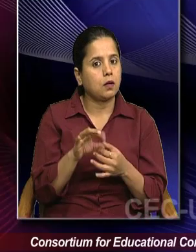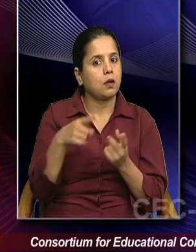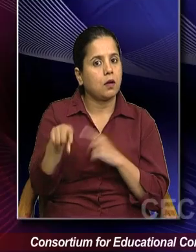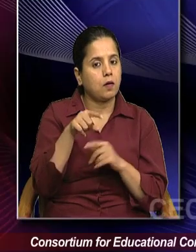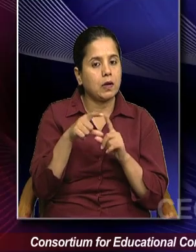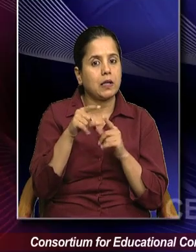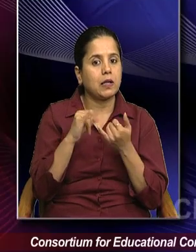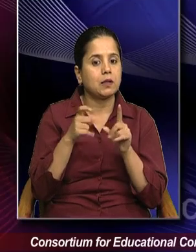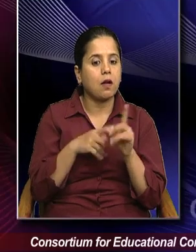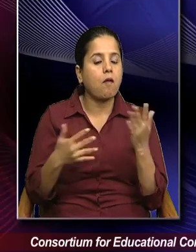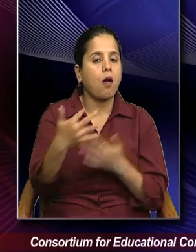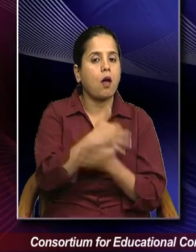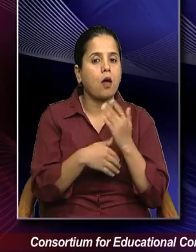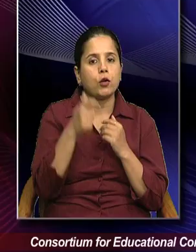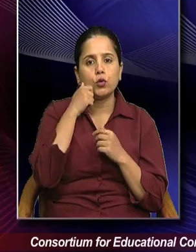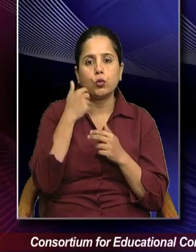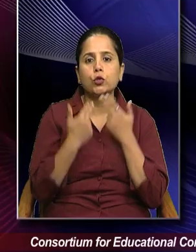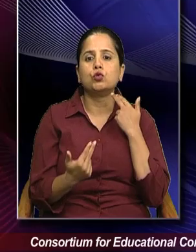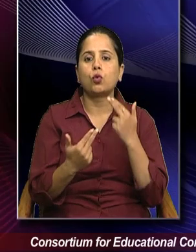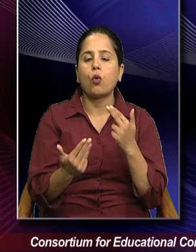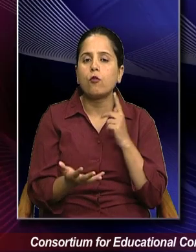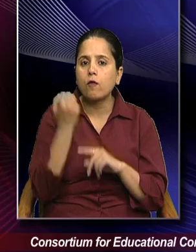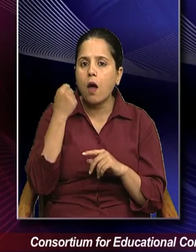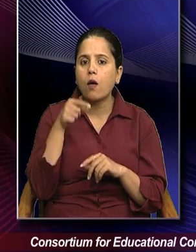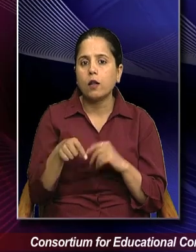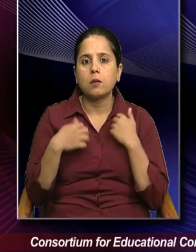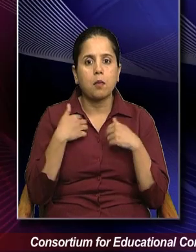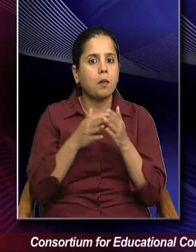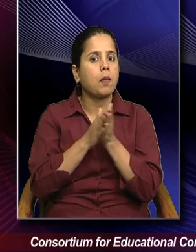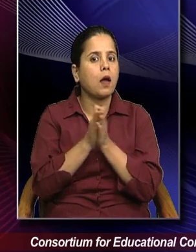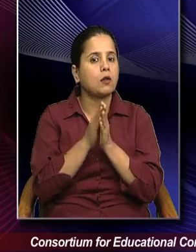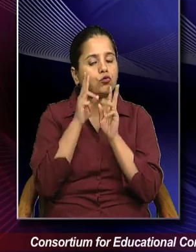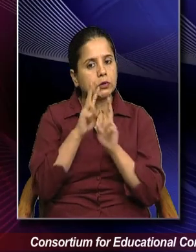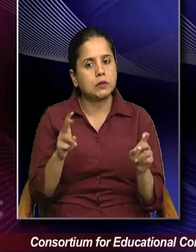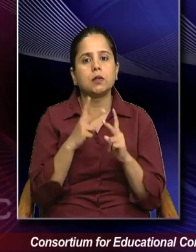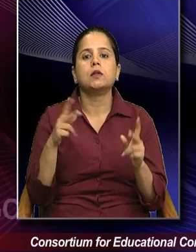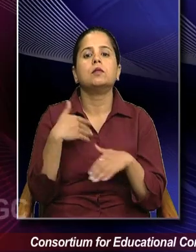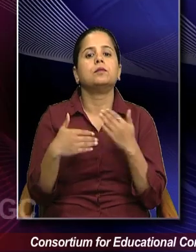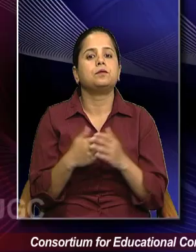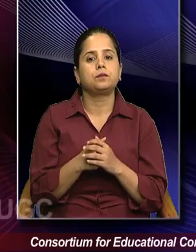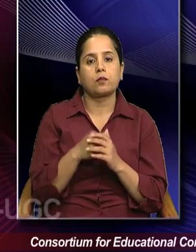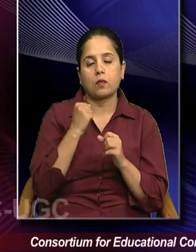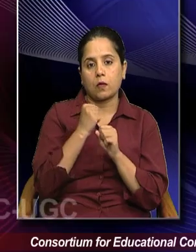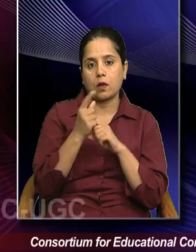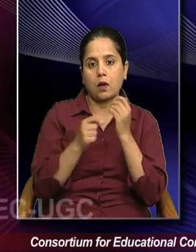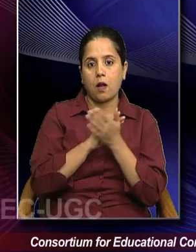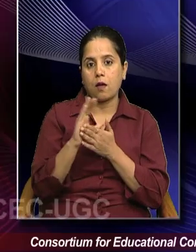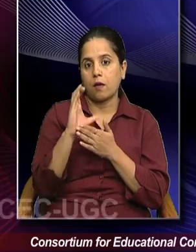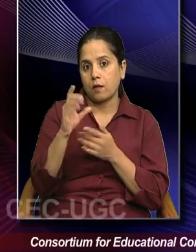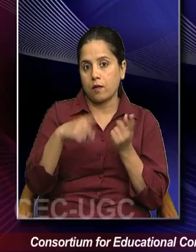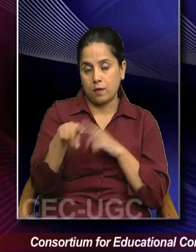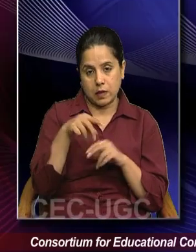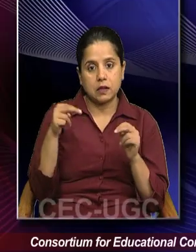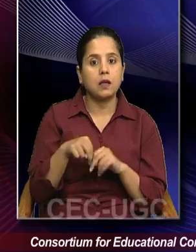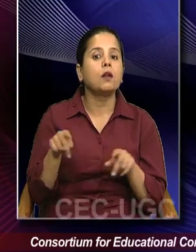discovery, revealing the human story and passion driving the research. Graphic led features are also